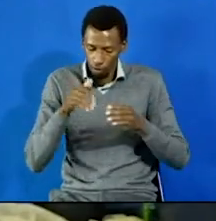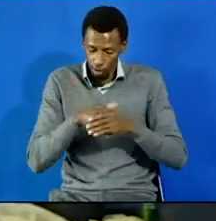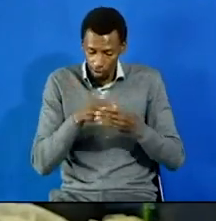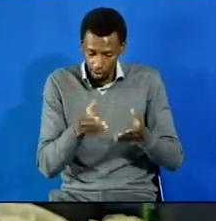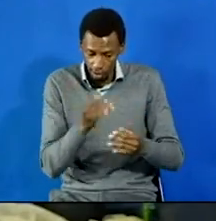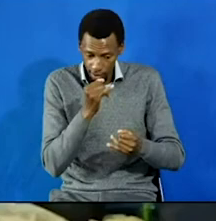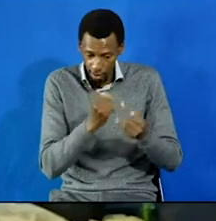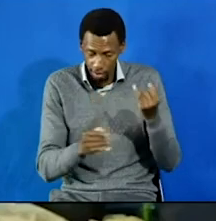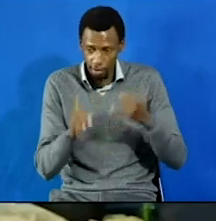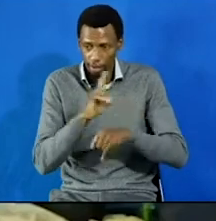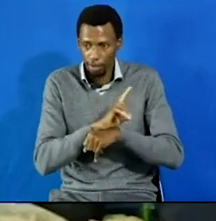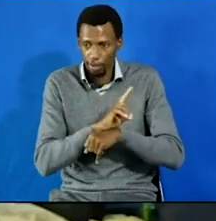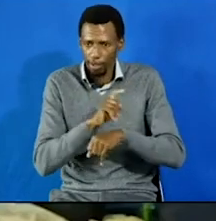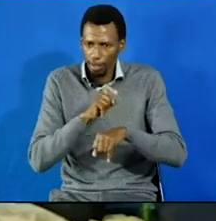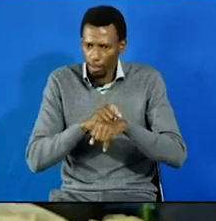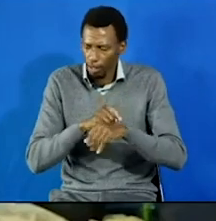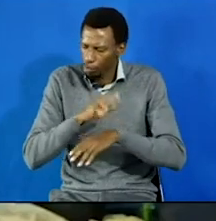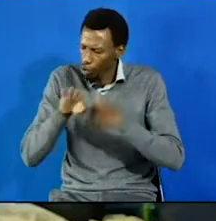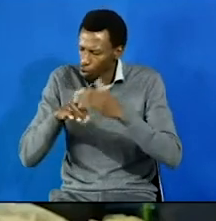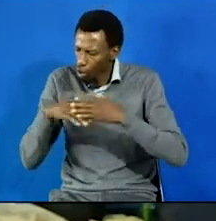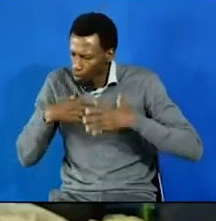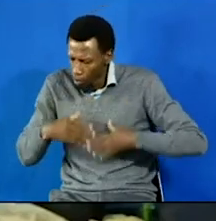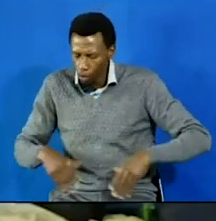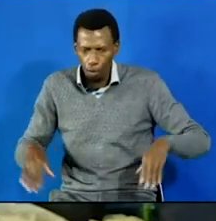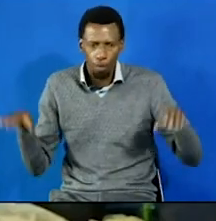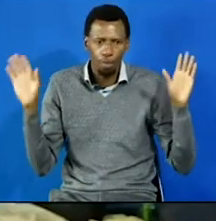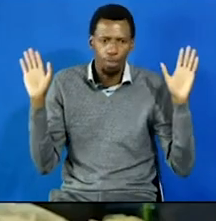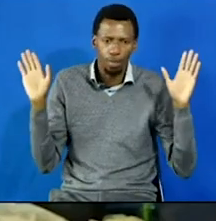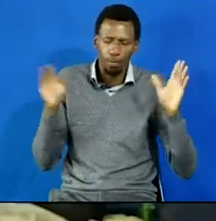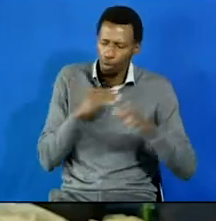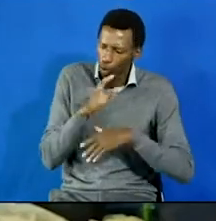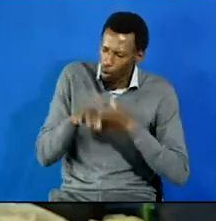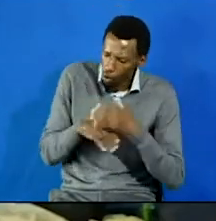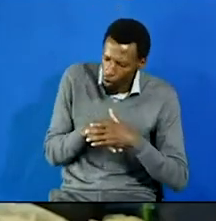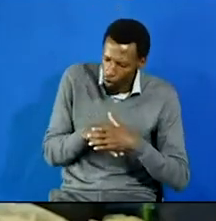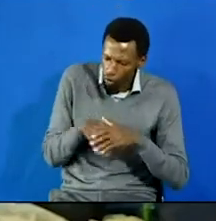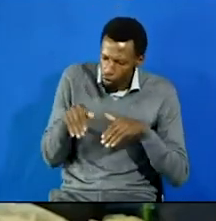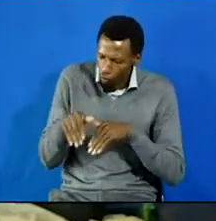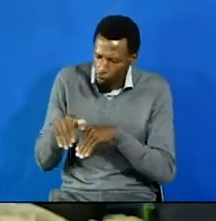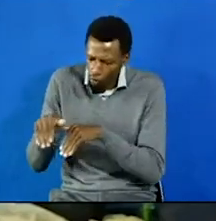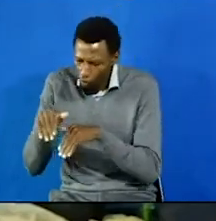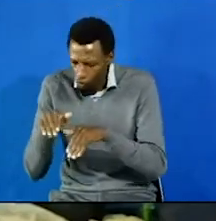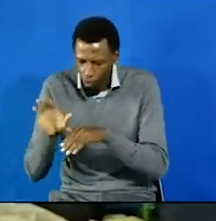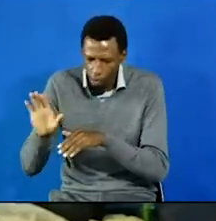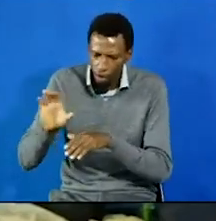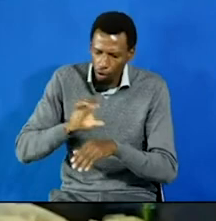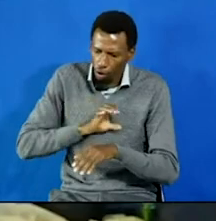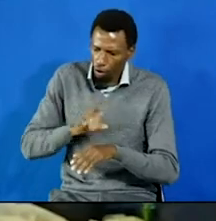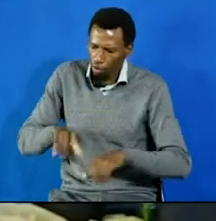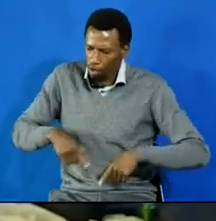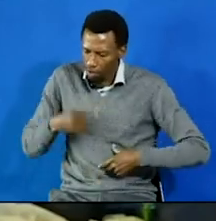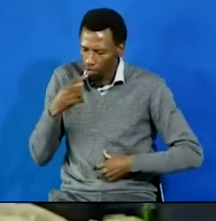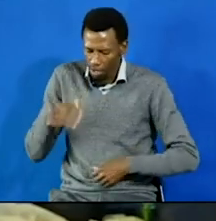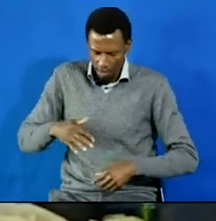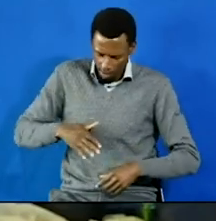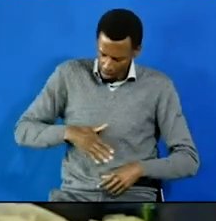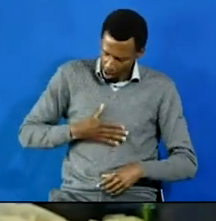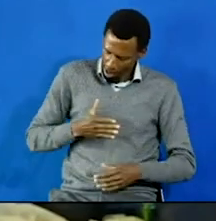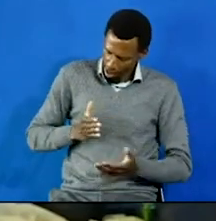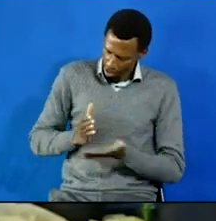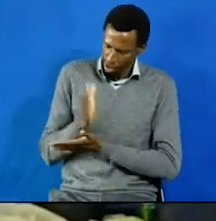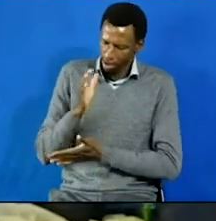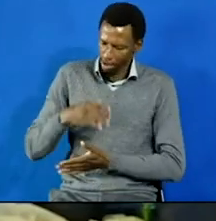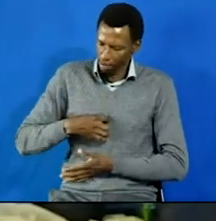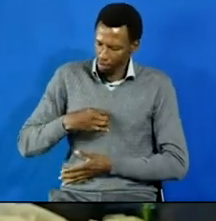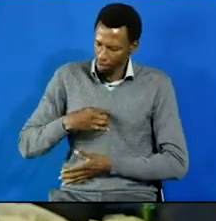everyone else has given up, when everyone else is living their own lives, is saying, my dress, my choice,